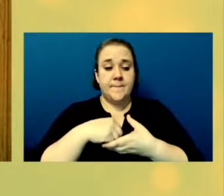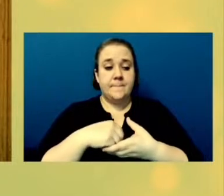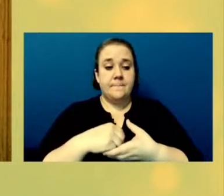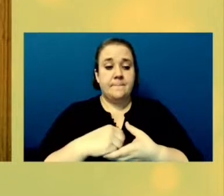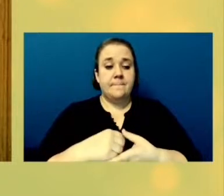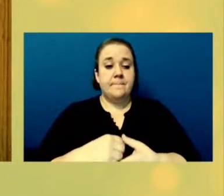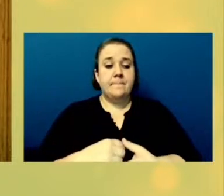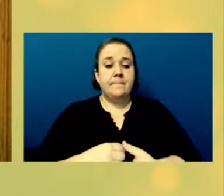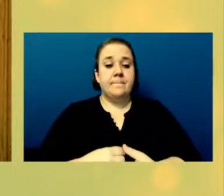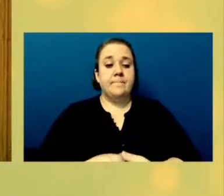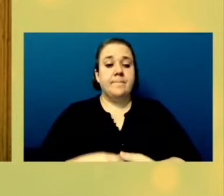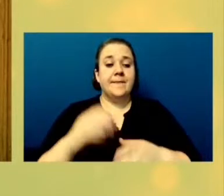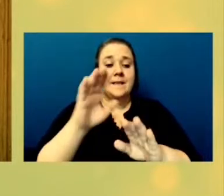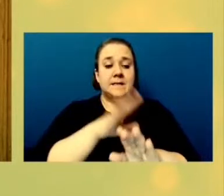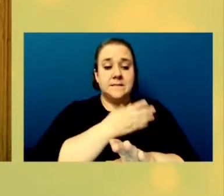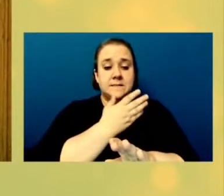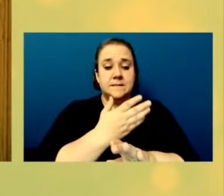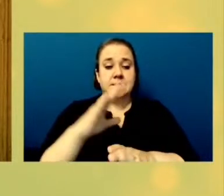compassion.